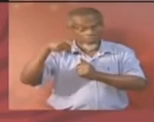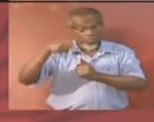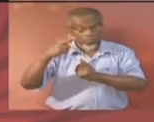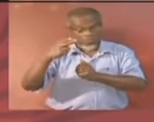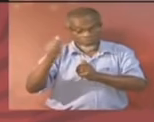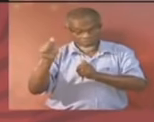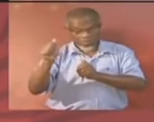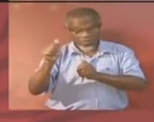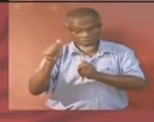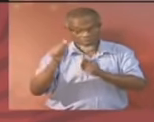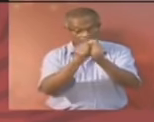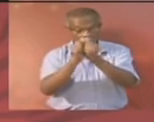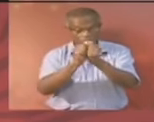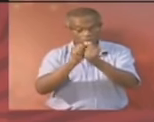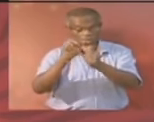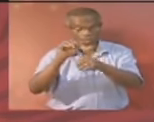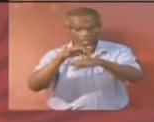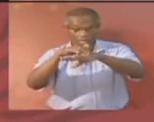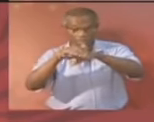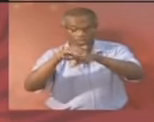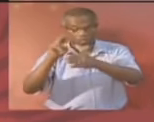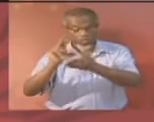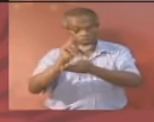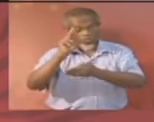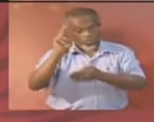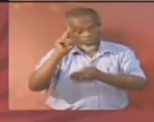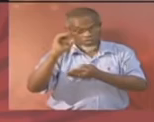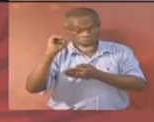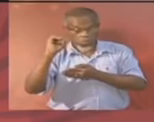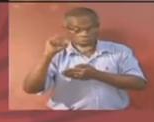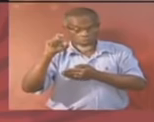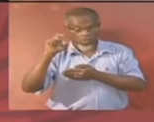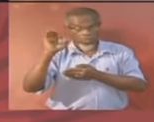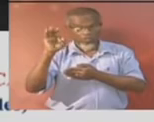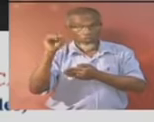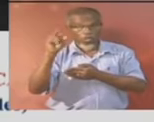and University of Oxford. Now, can I have my first slide, please?